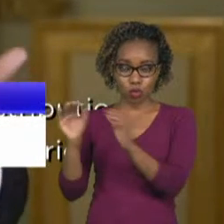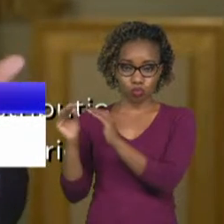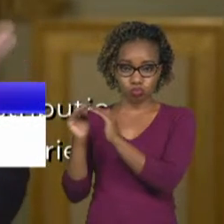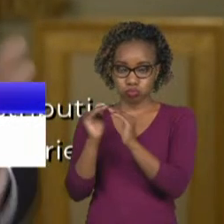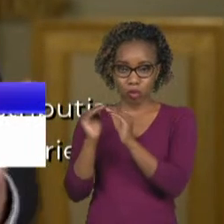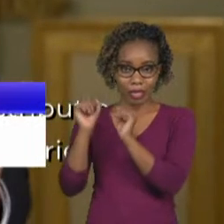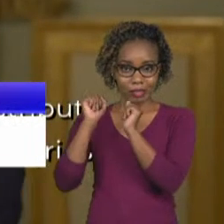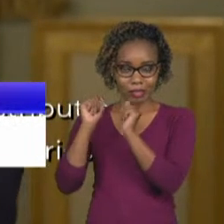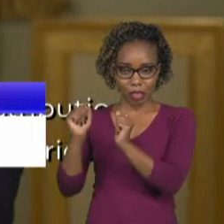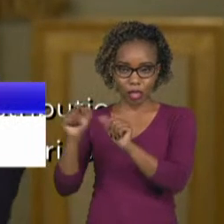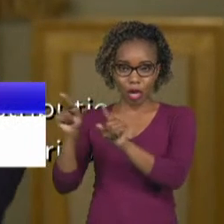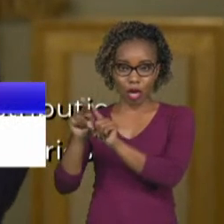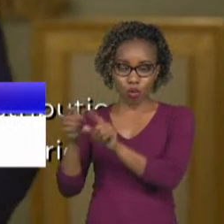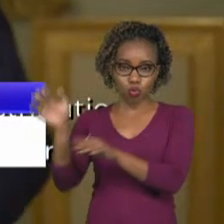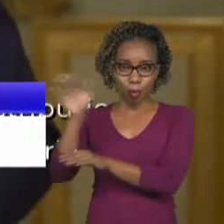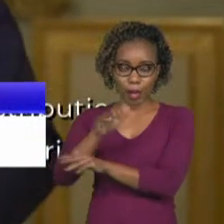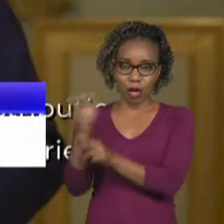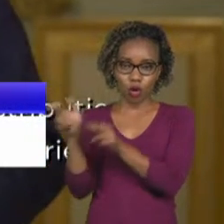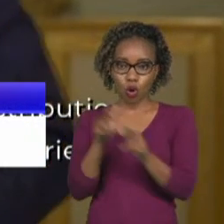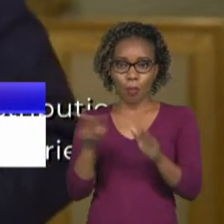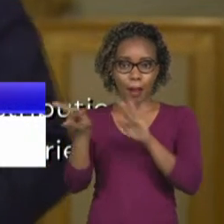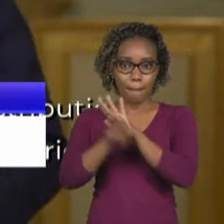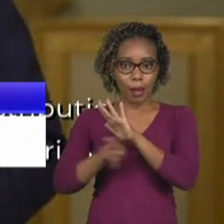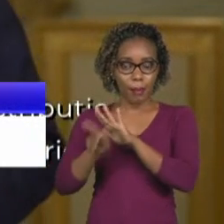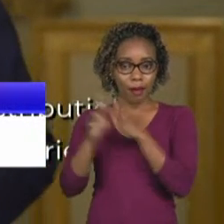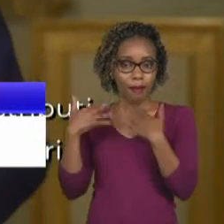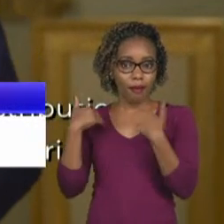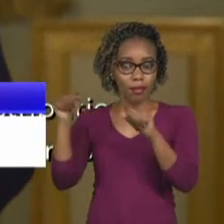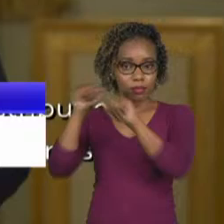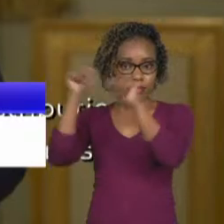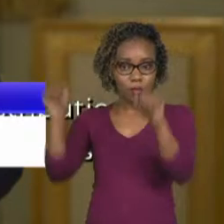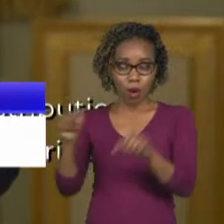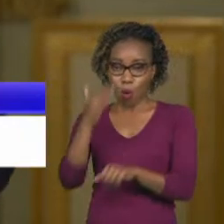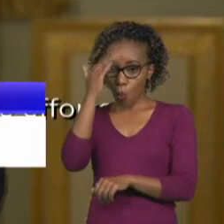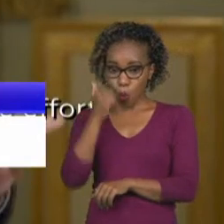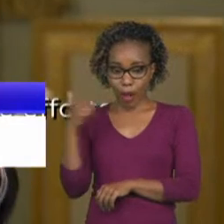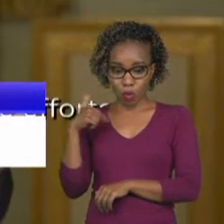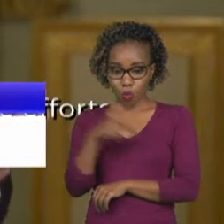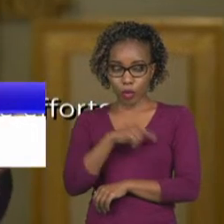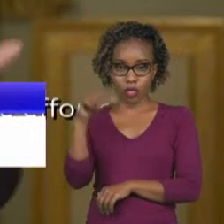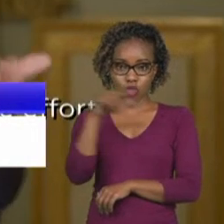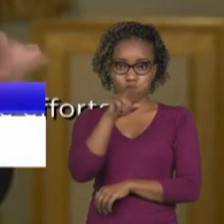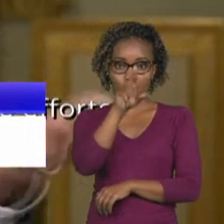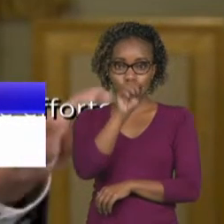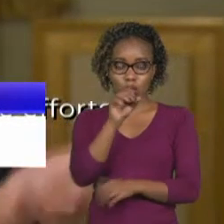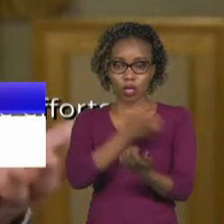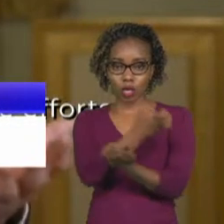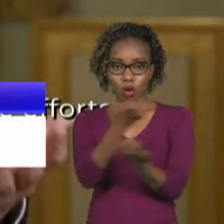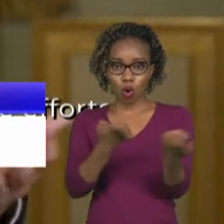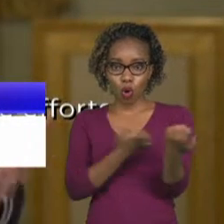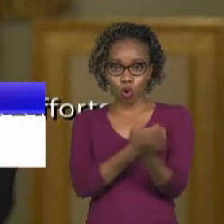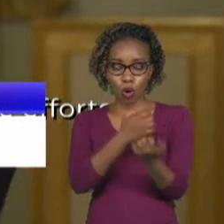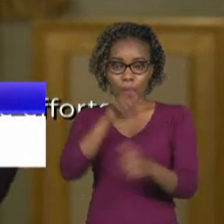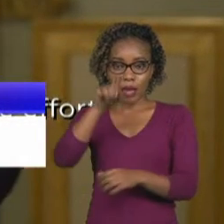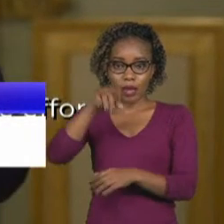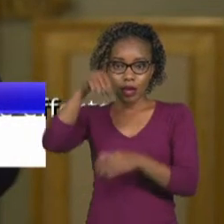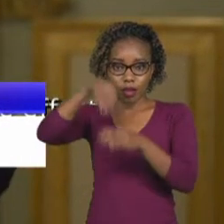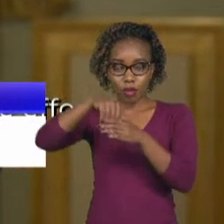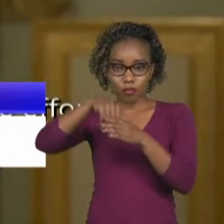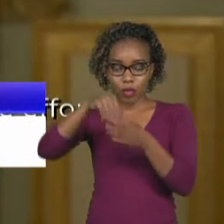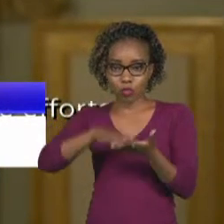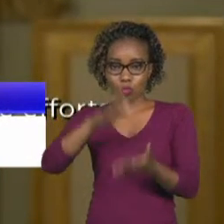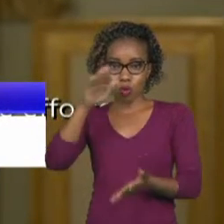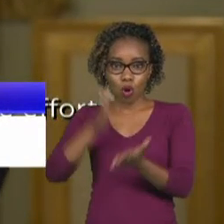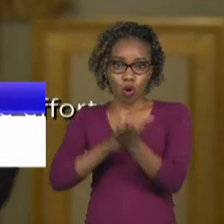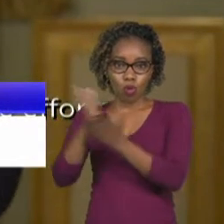strengthen and sometimes rebuild their primary health systems. And that is why we, the G20 economies, also need to invest much more through